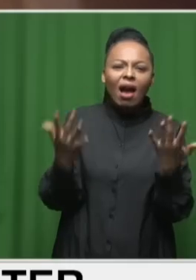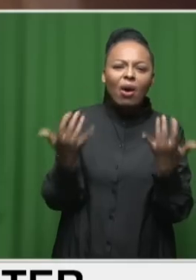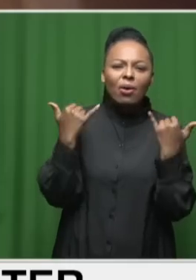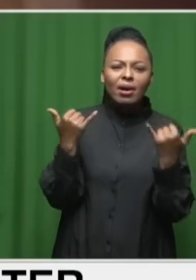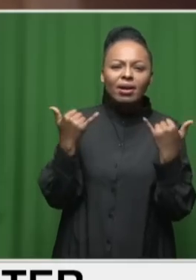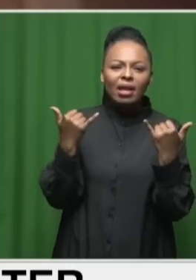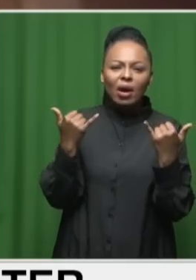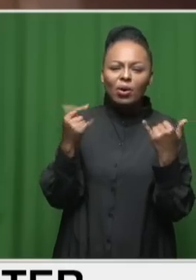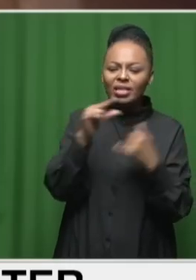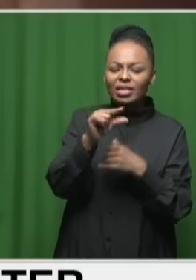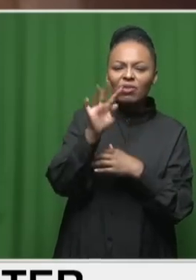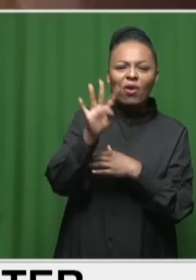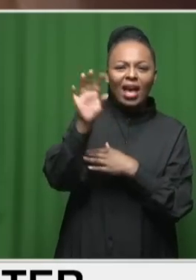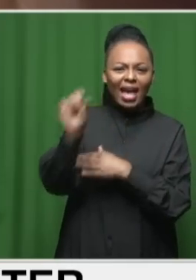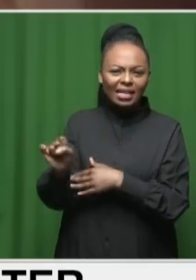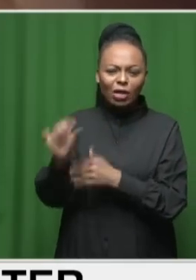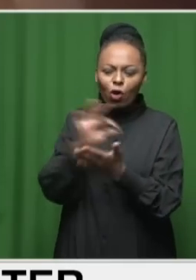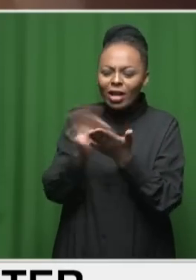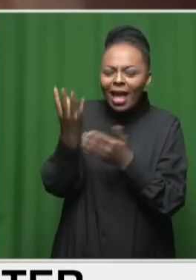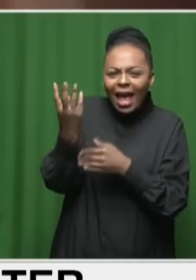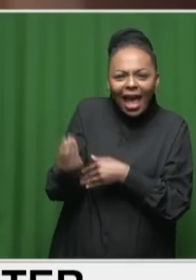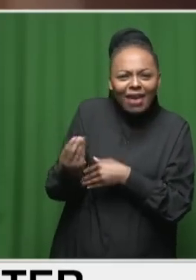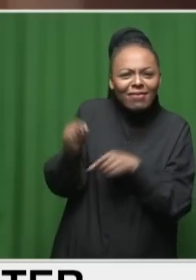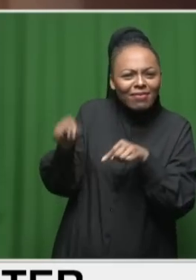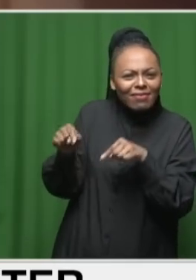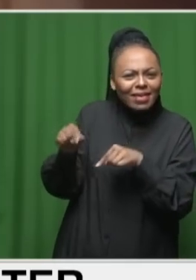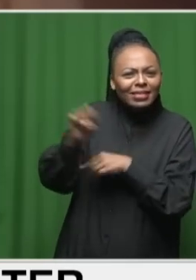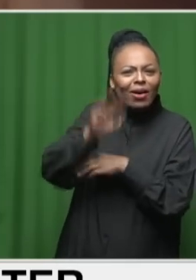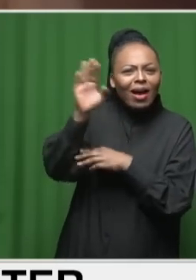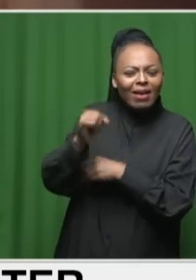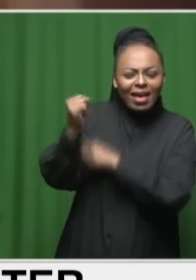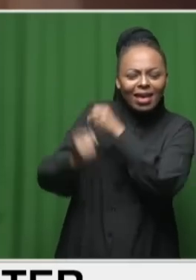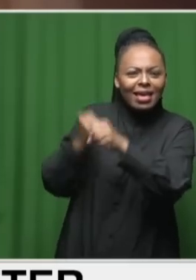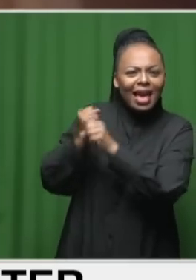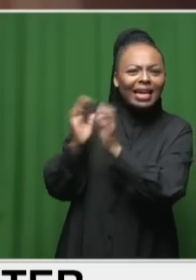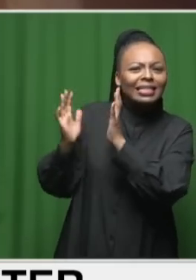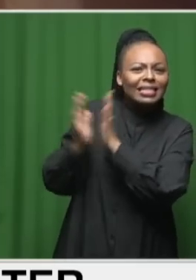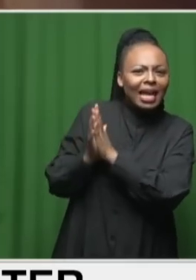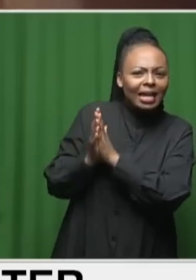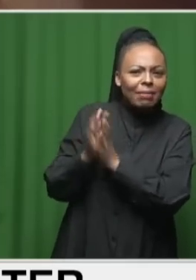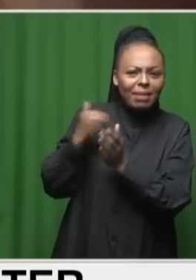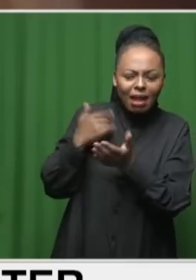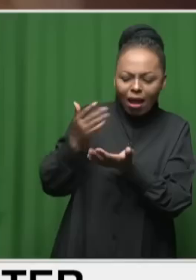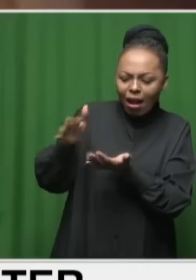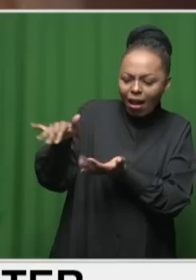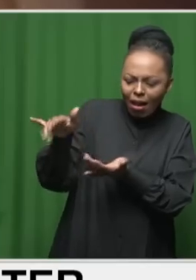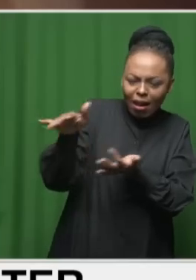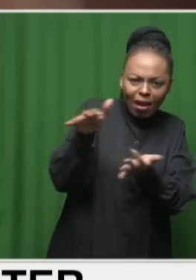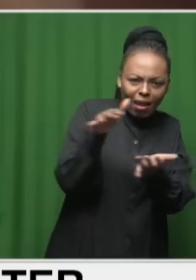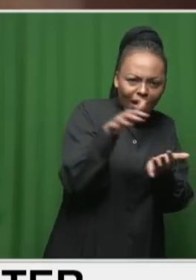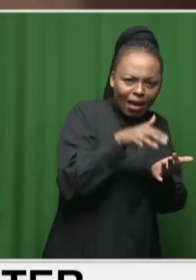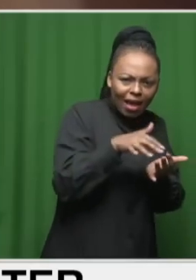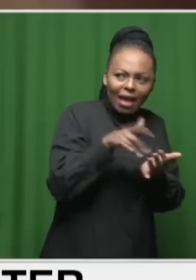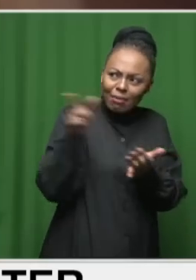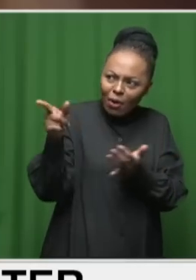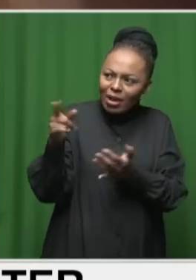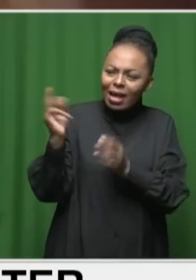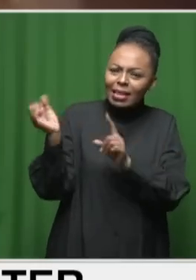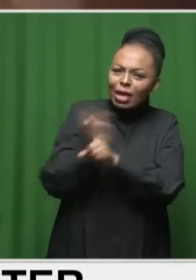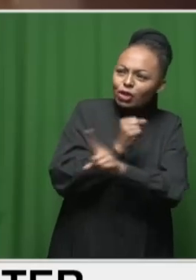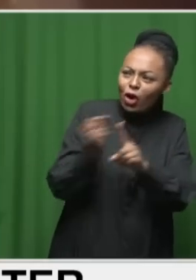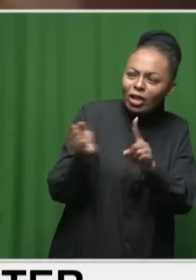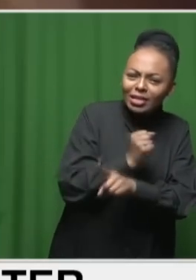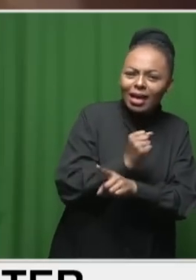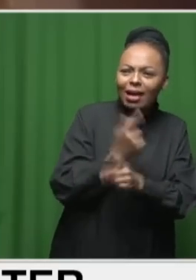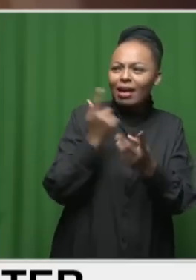prison contract in South Africa? As you said, for 10 years, I documented torture, abuse,